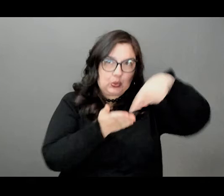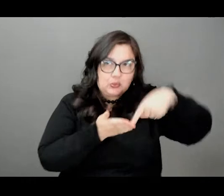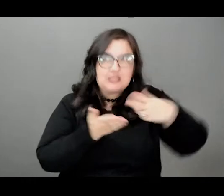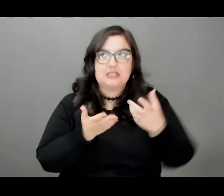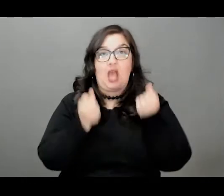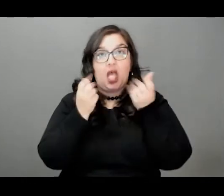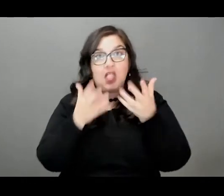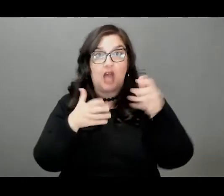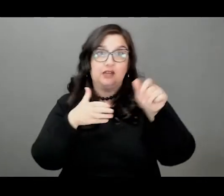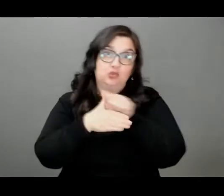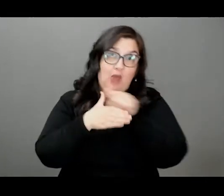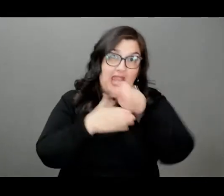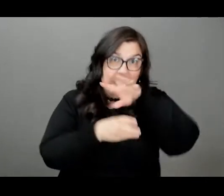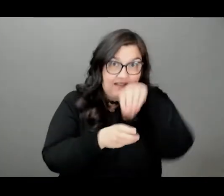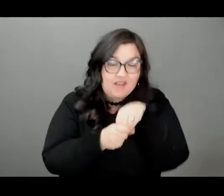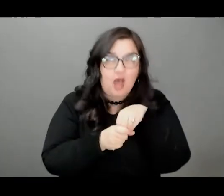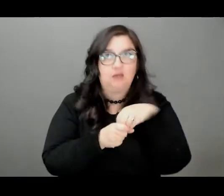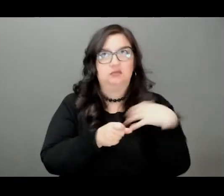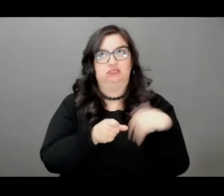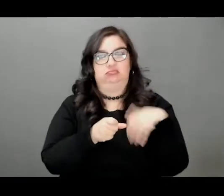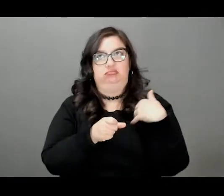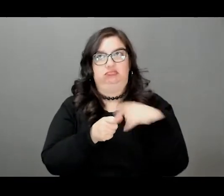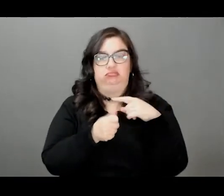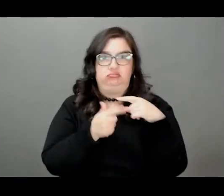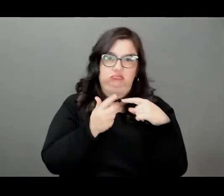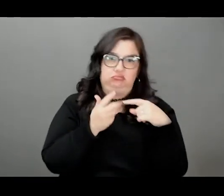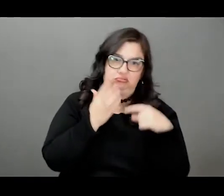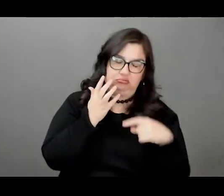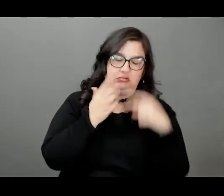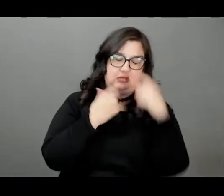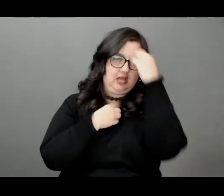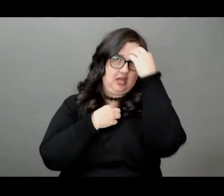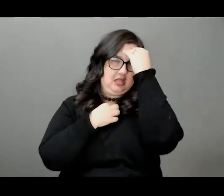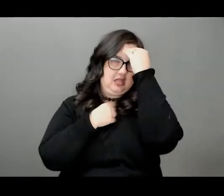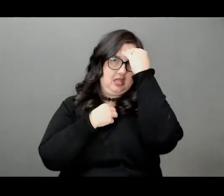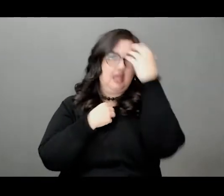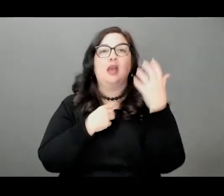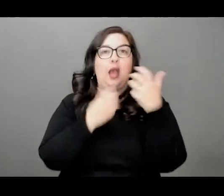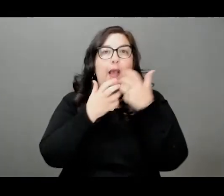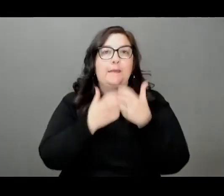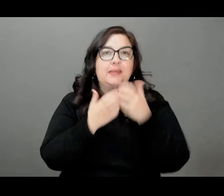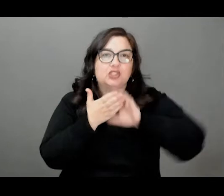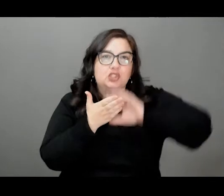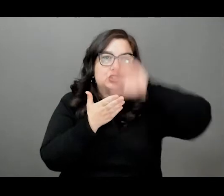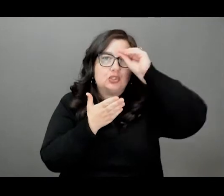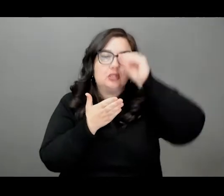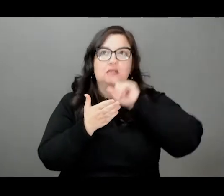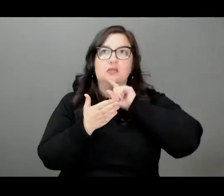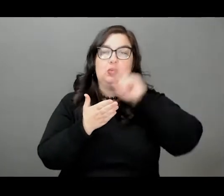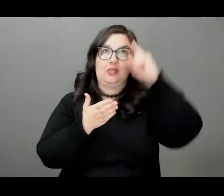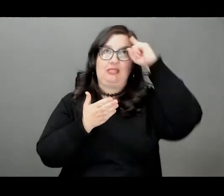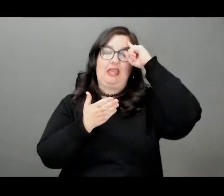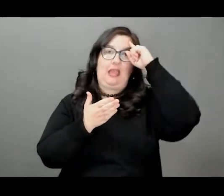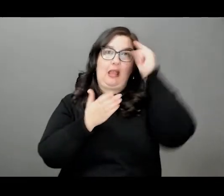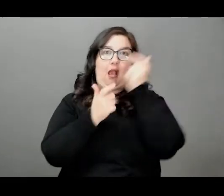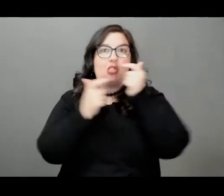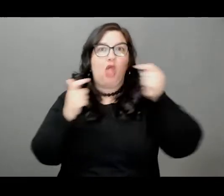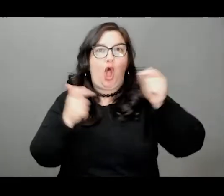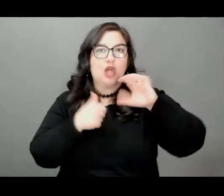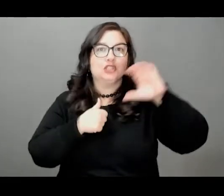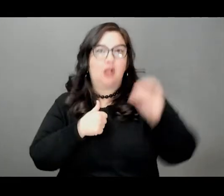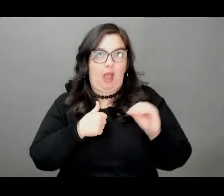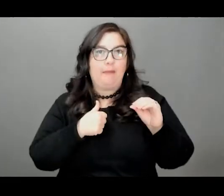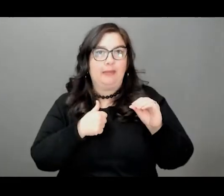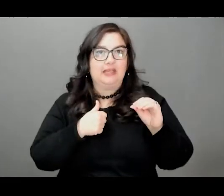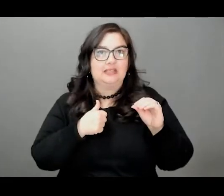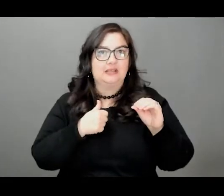an entire team. There's a lot of salaries involved, a lot of training involved, and it makes me think, traditionally